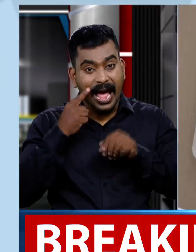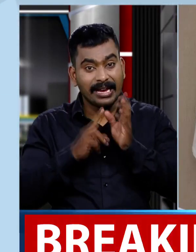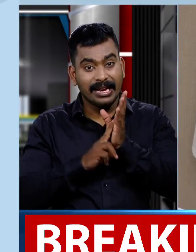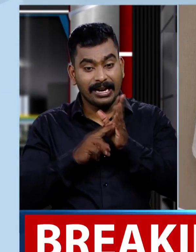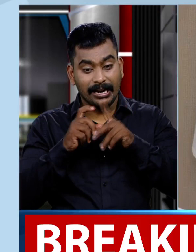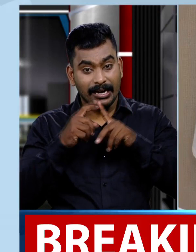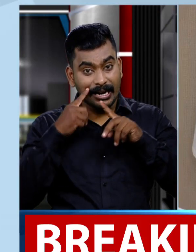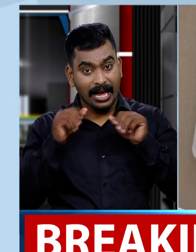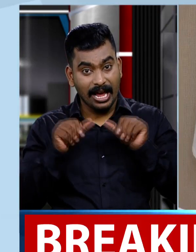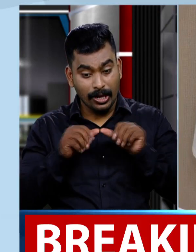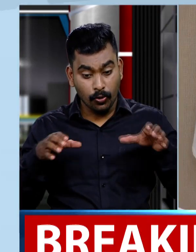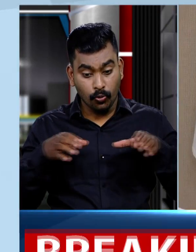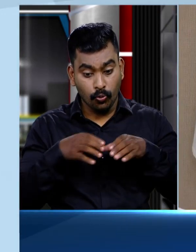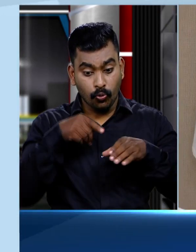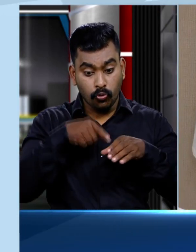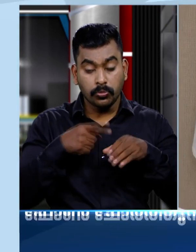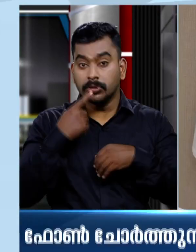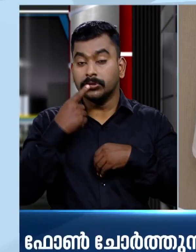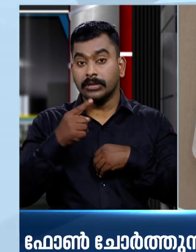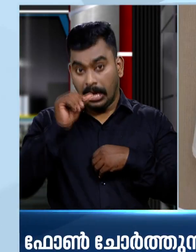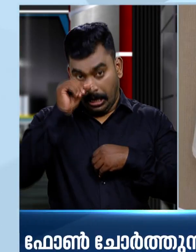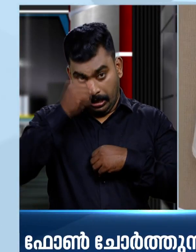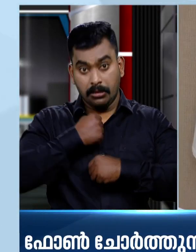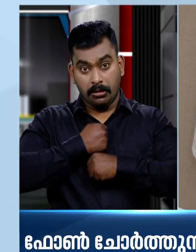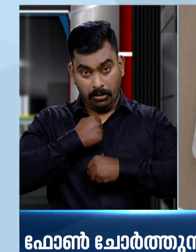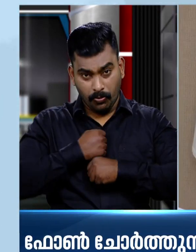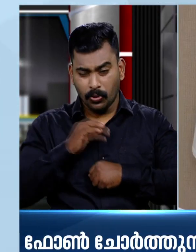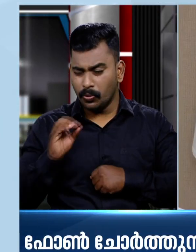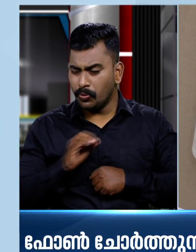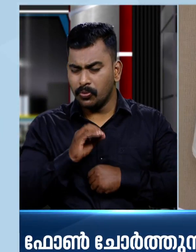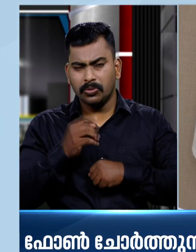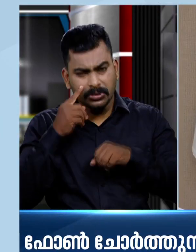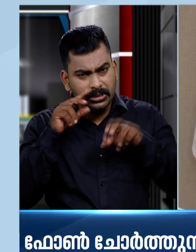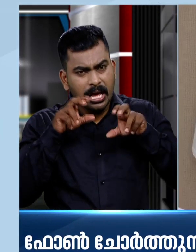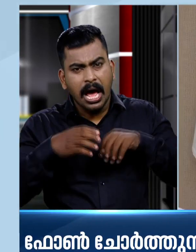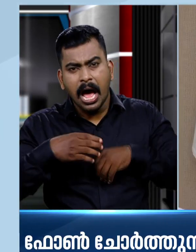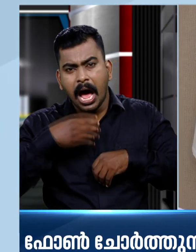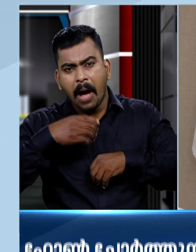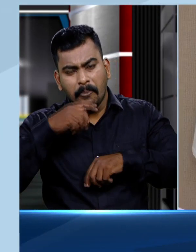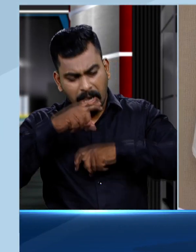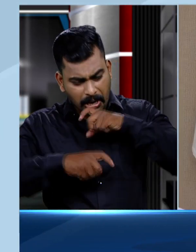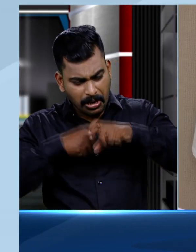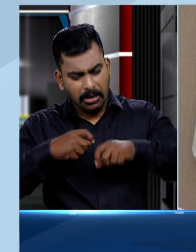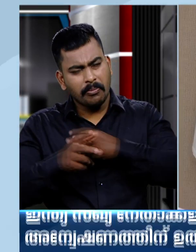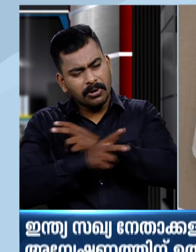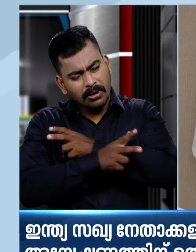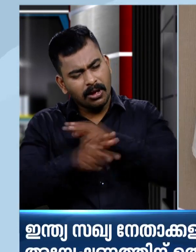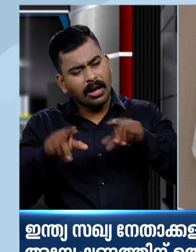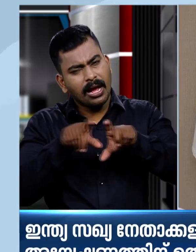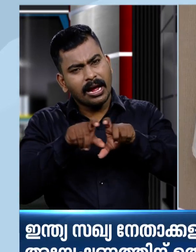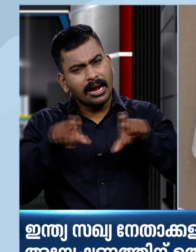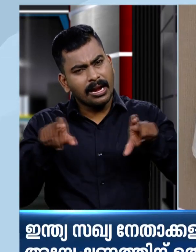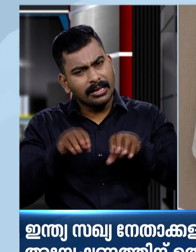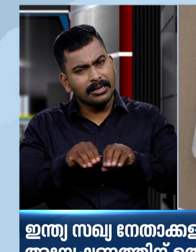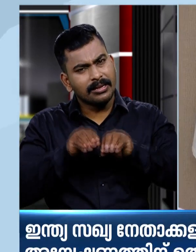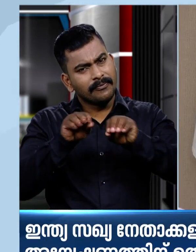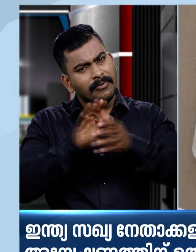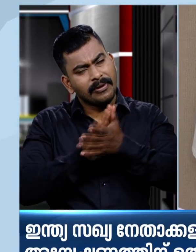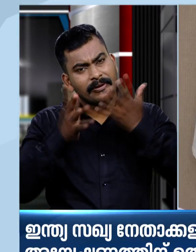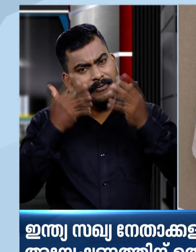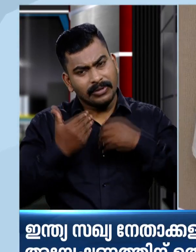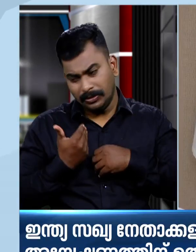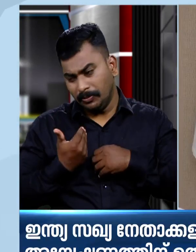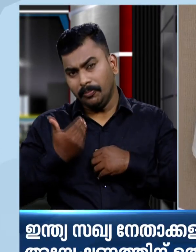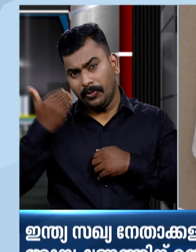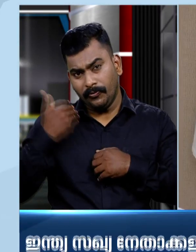the only thing they will say is surveillance. This they have tried few years back. We